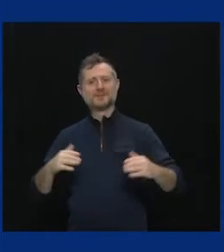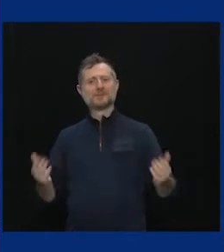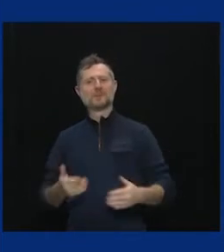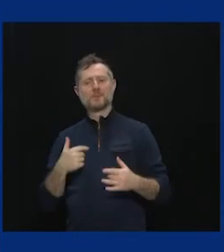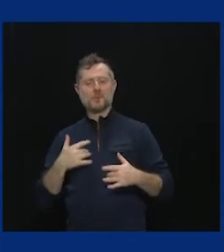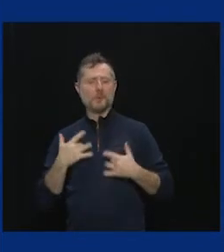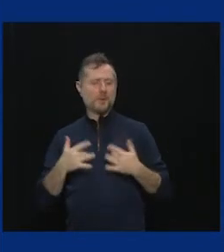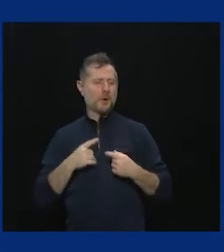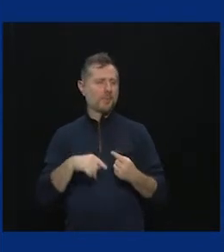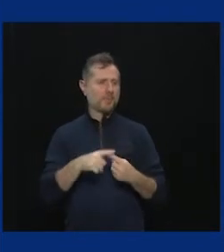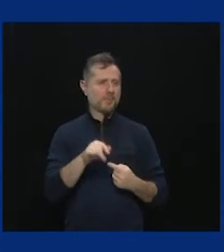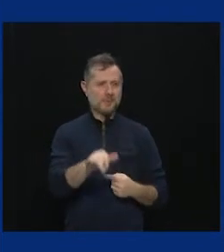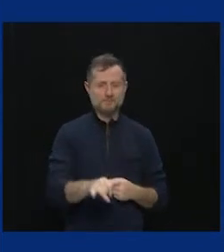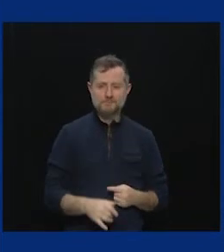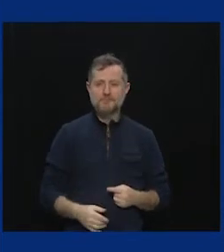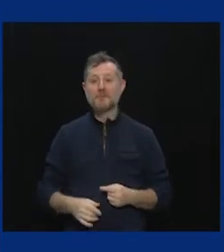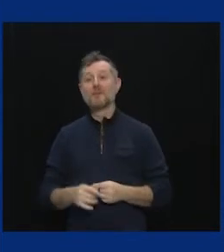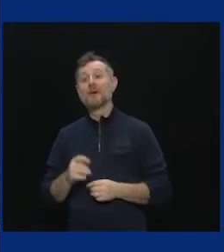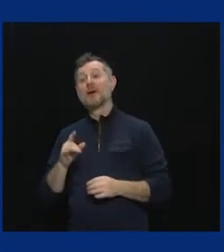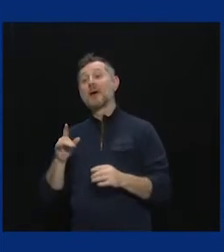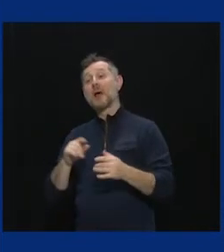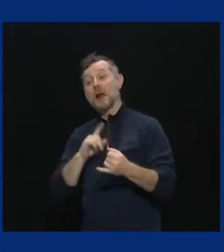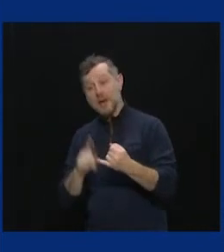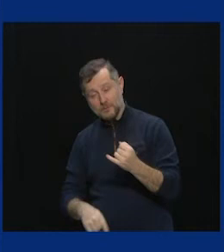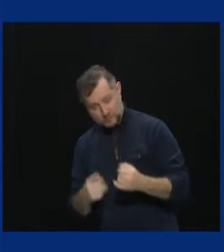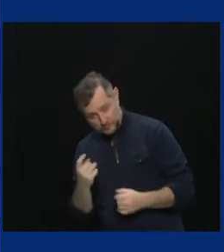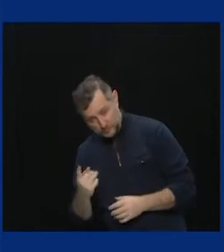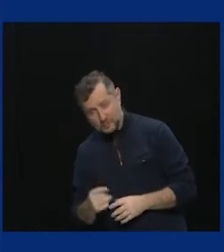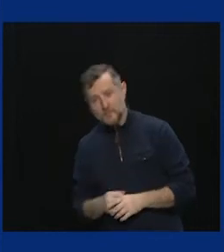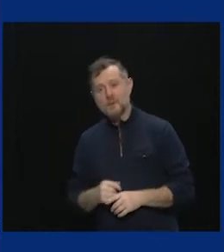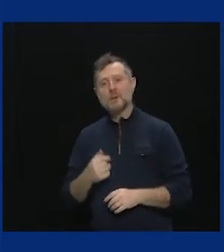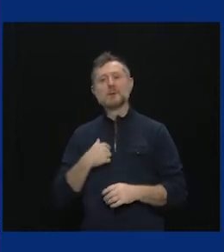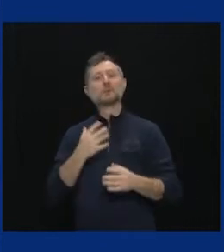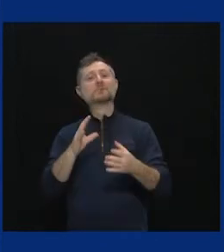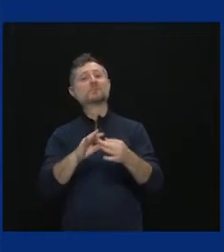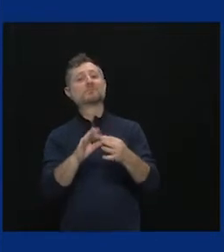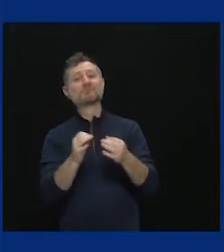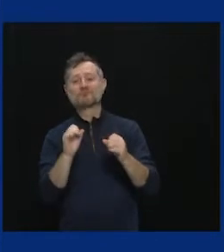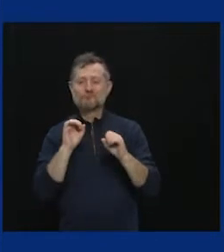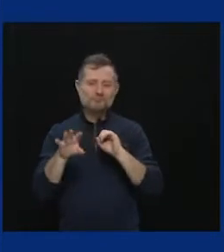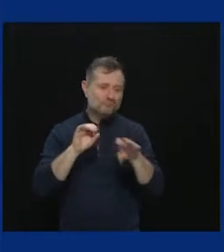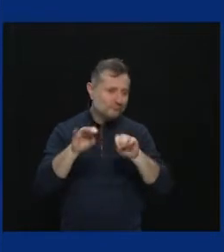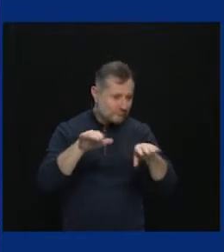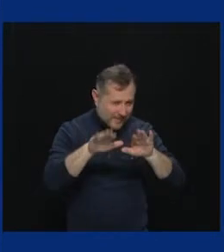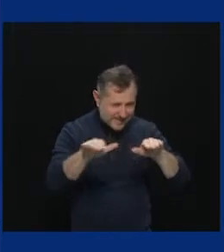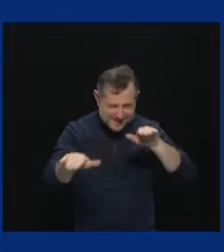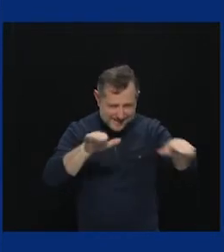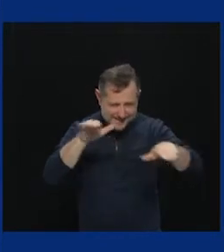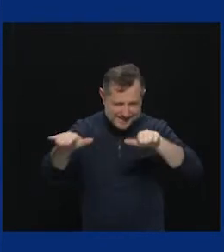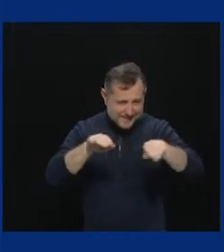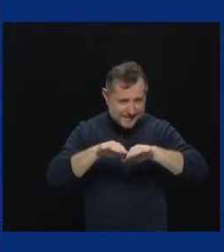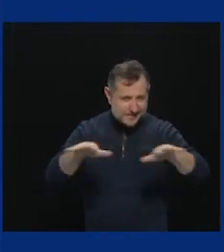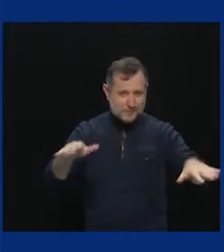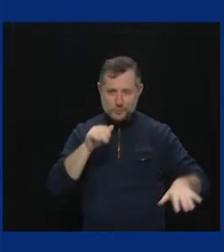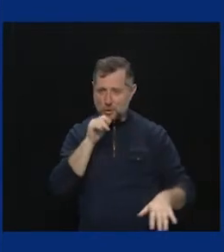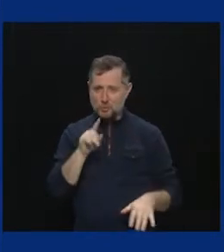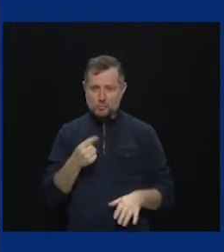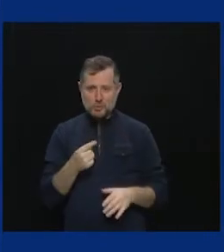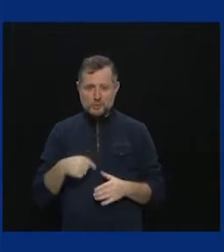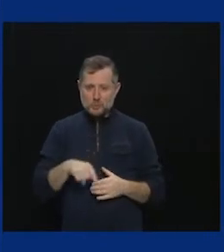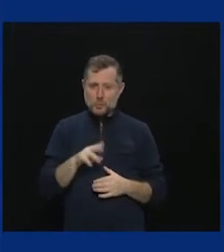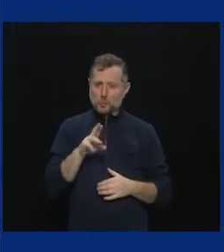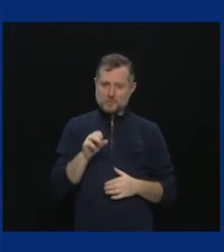we are going to be let's start spreading the news. Start spreading the news, not just here in the States, not just New York, but we are